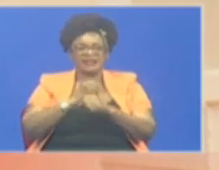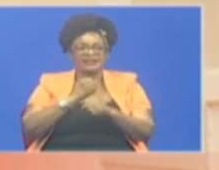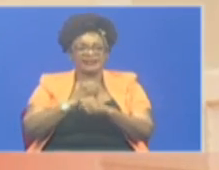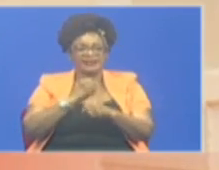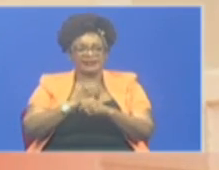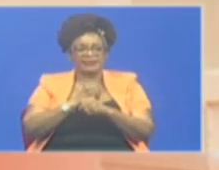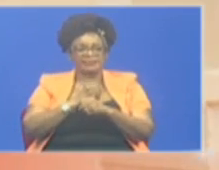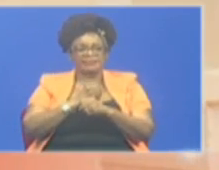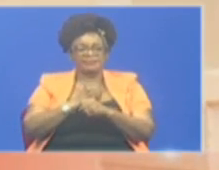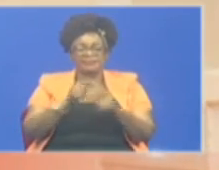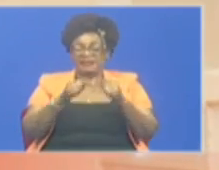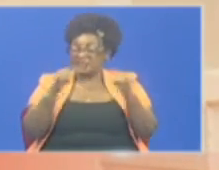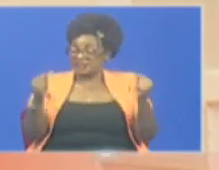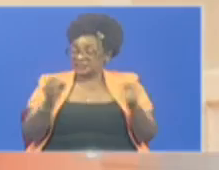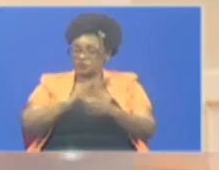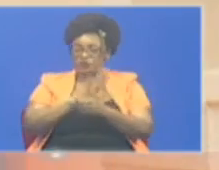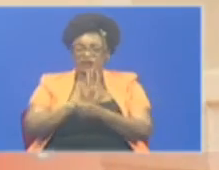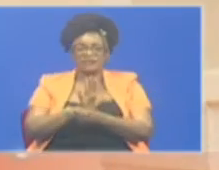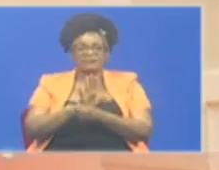against this pandemic.